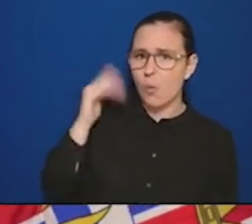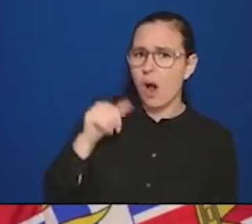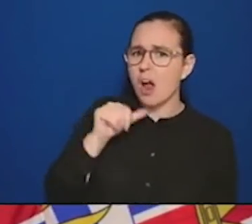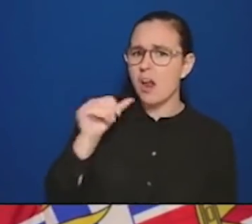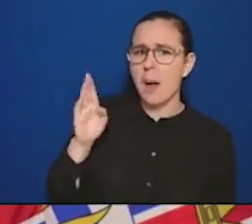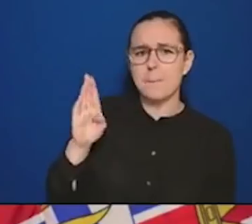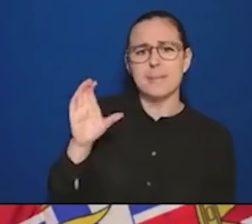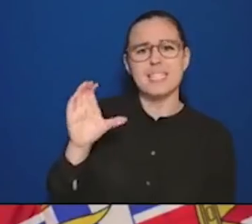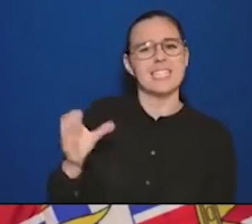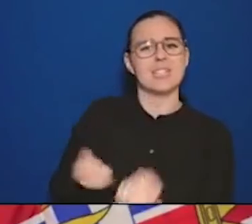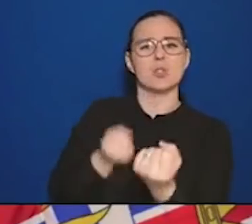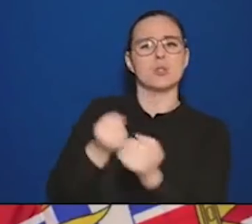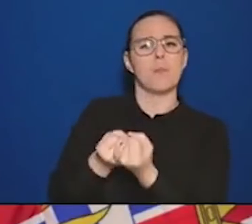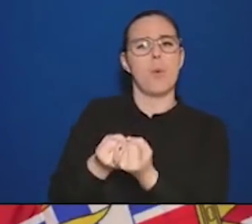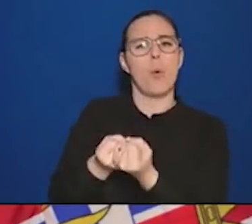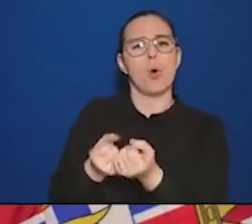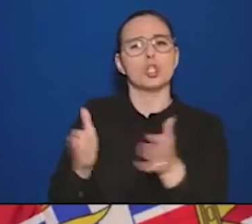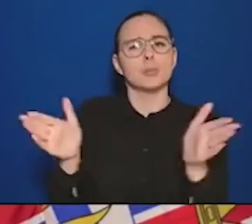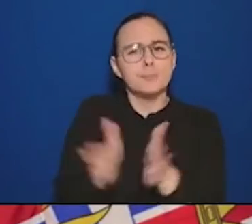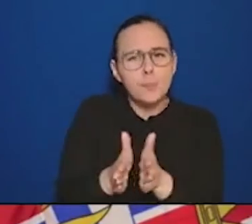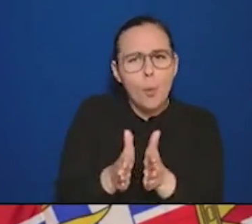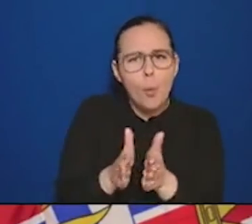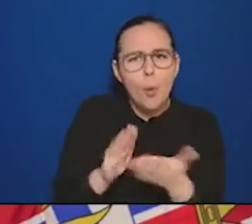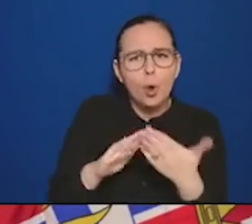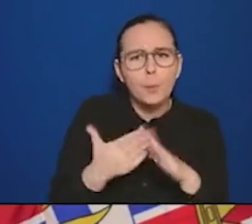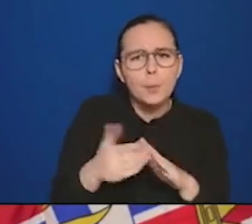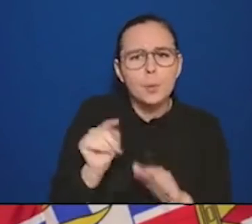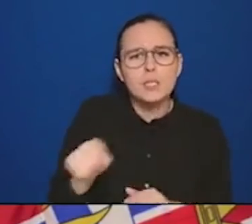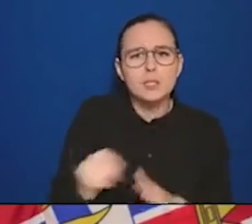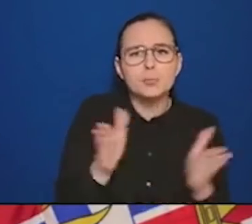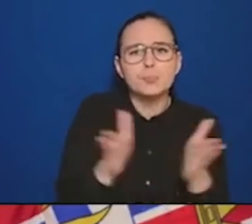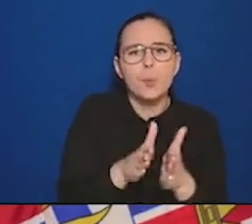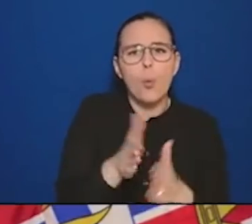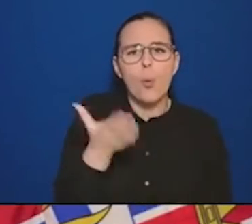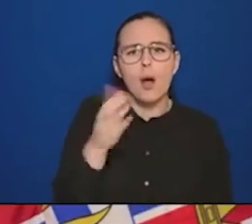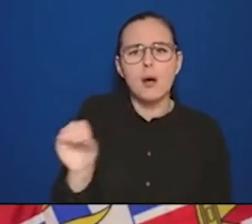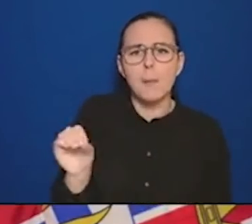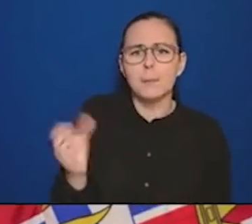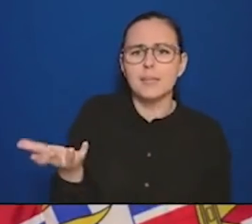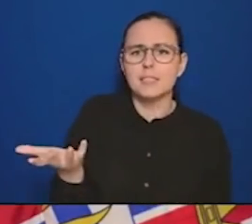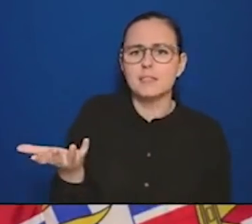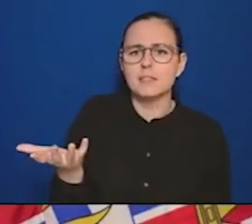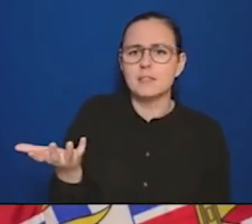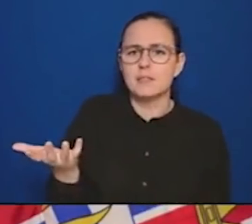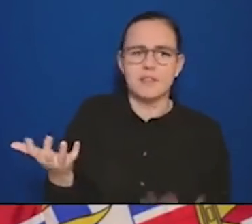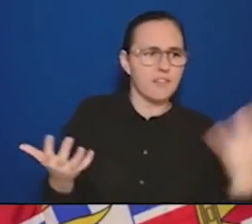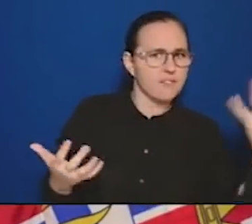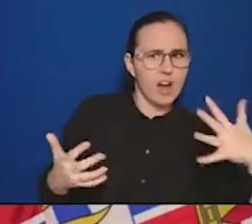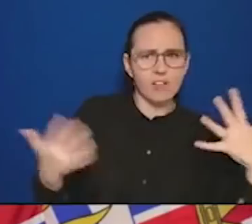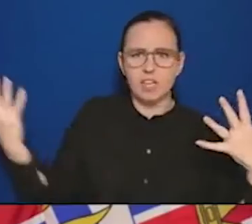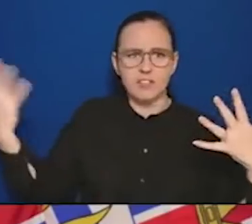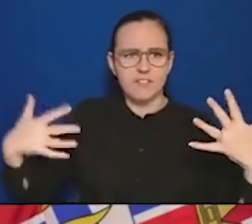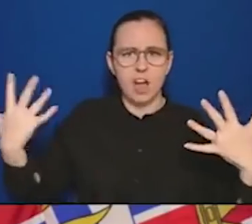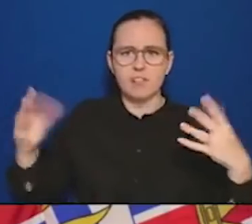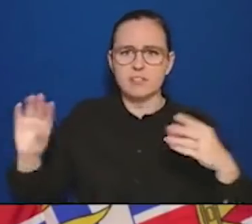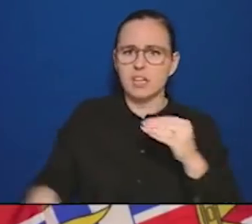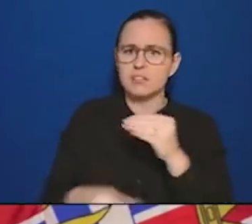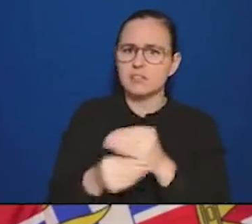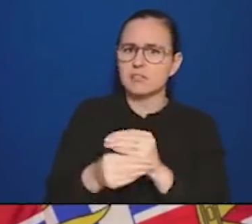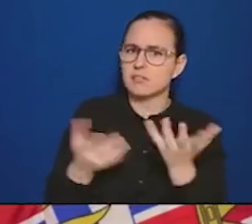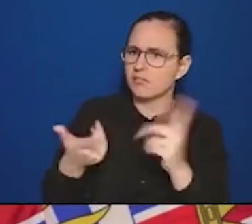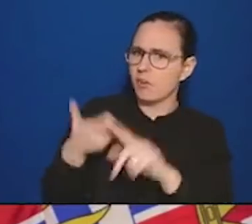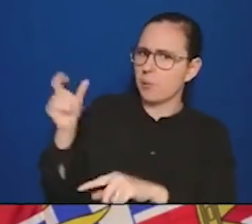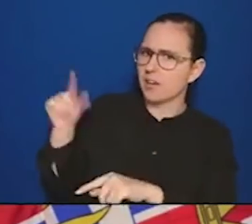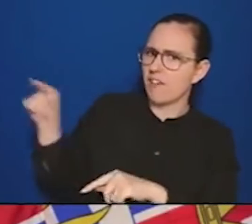those small businesses, supplemented additional days so that not the full burden was not carried by these small